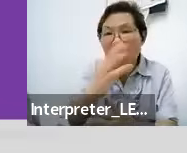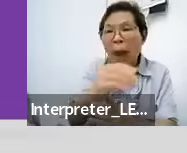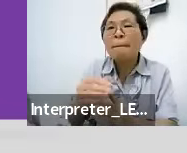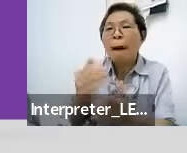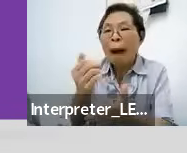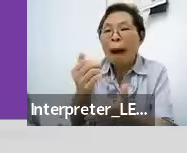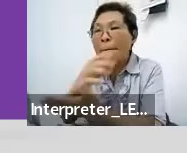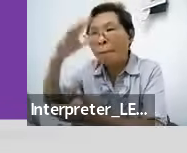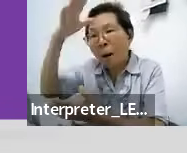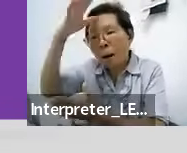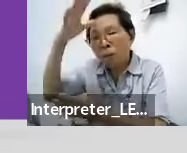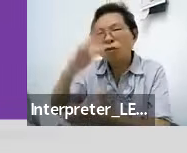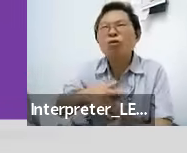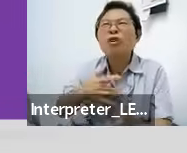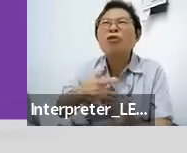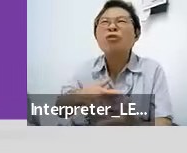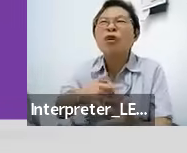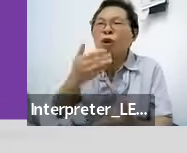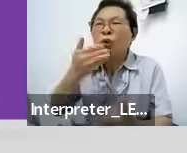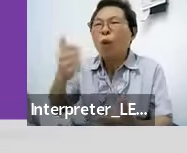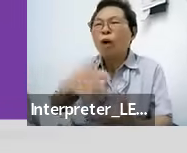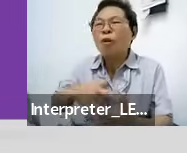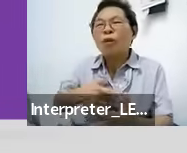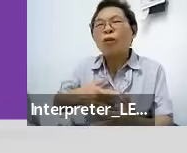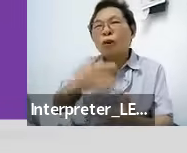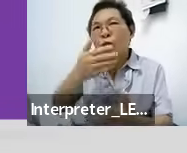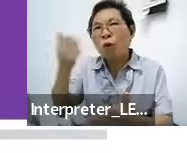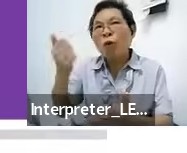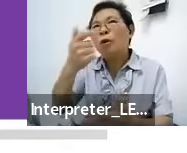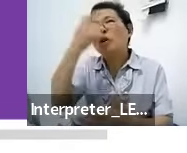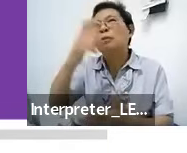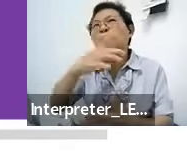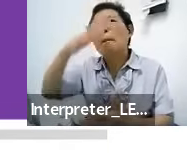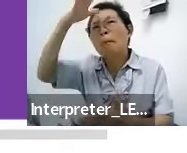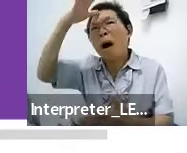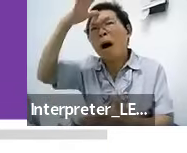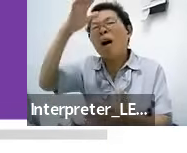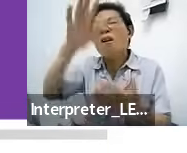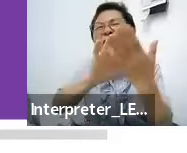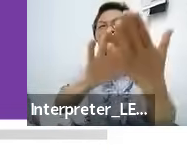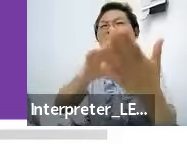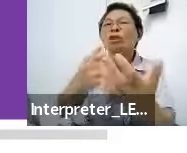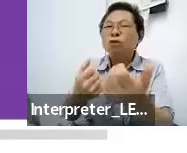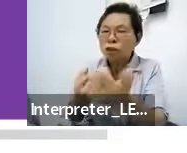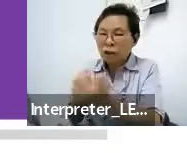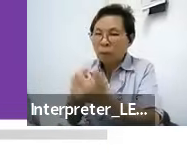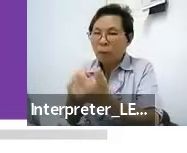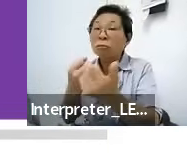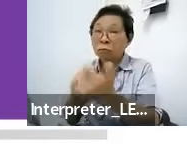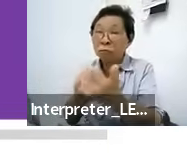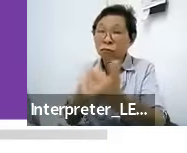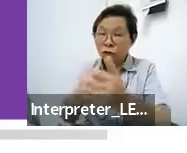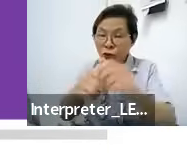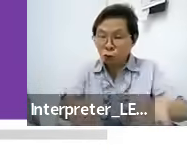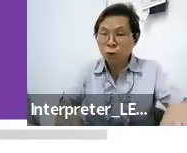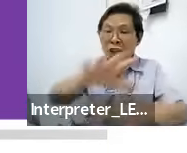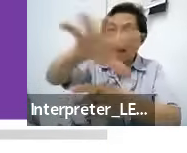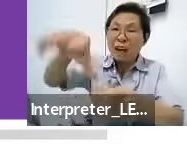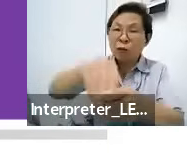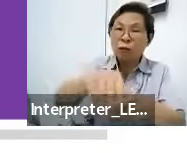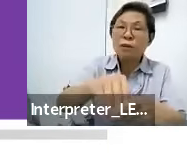the challenges that currently they are facing in order to support the children in inclusive setting. So